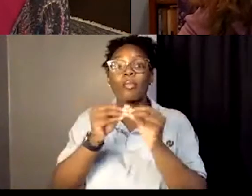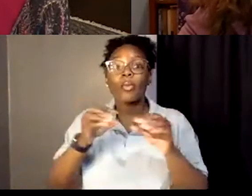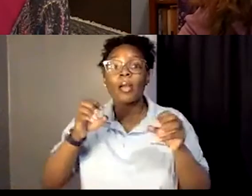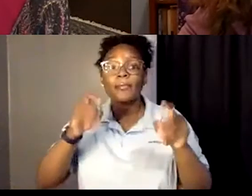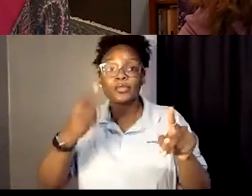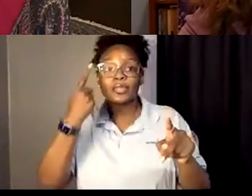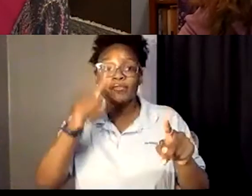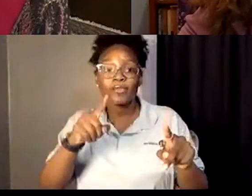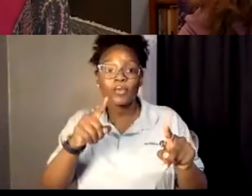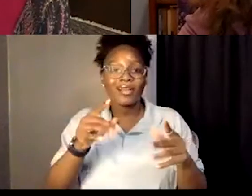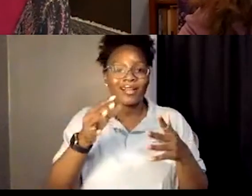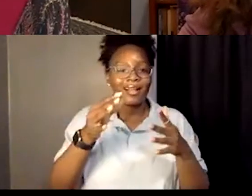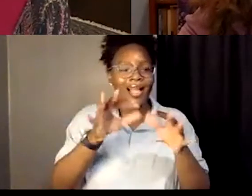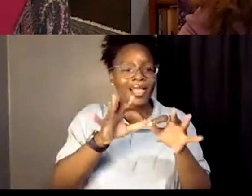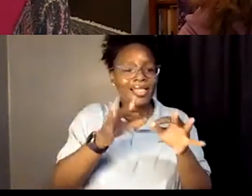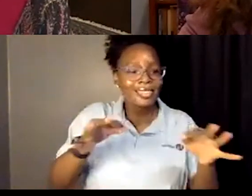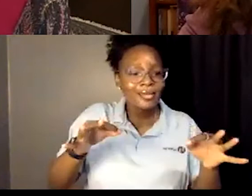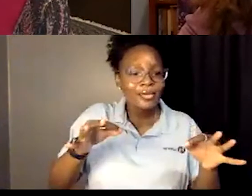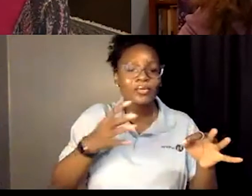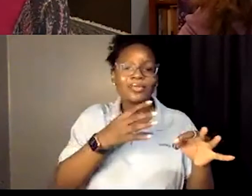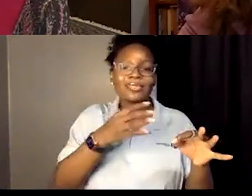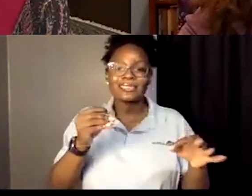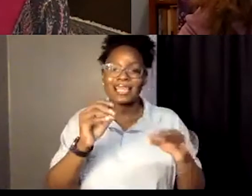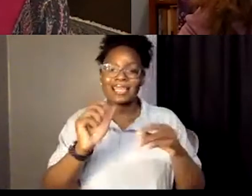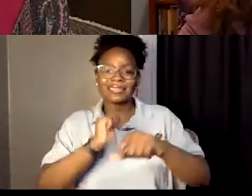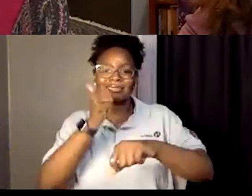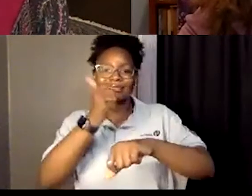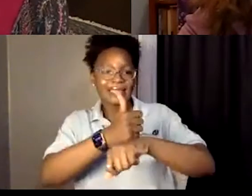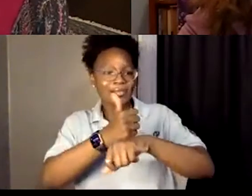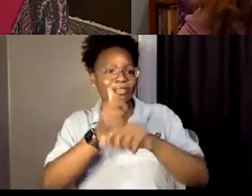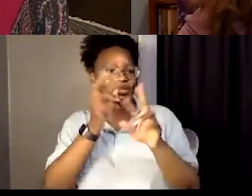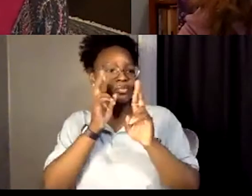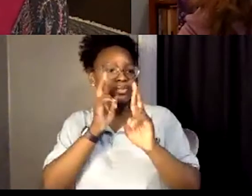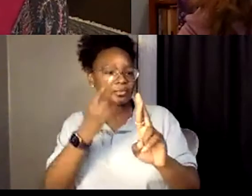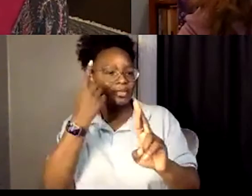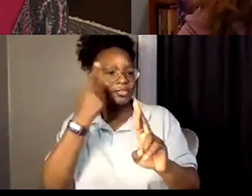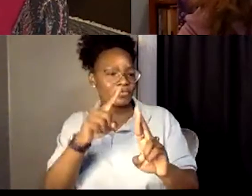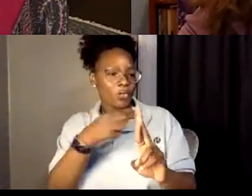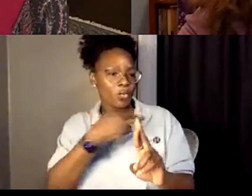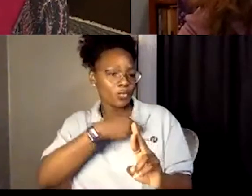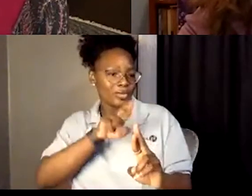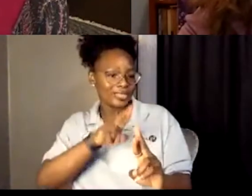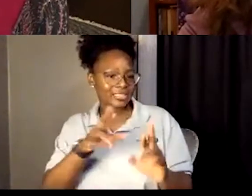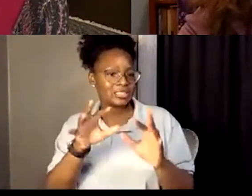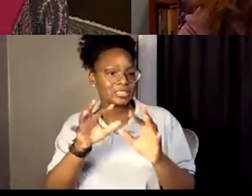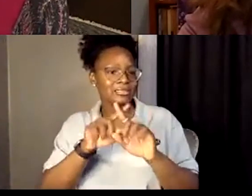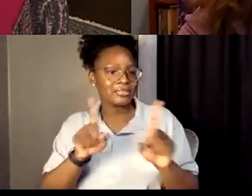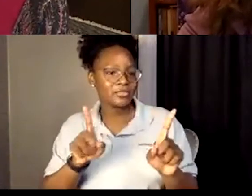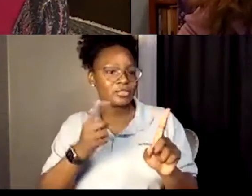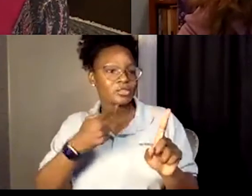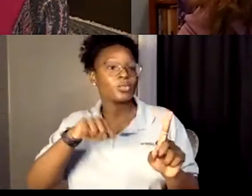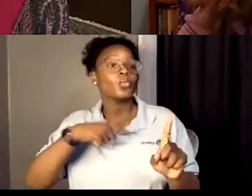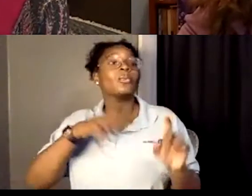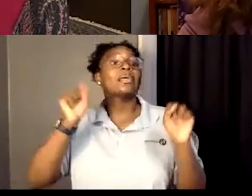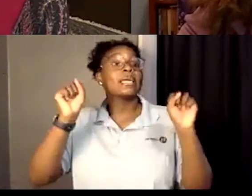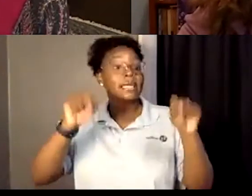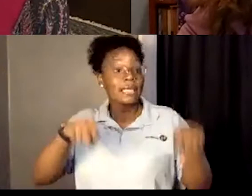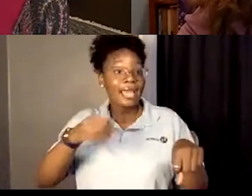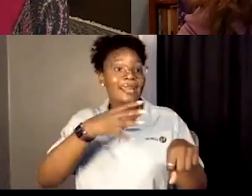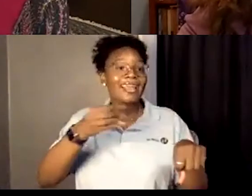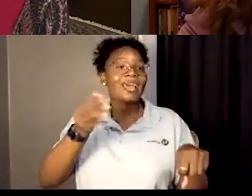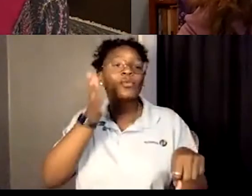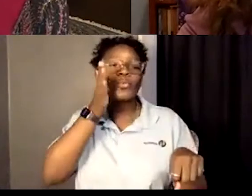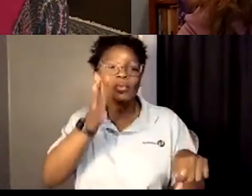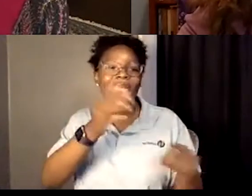direct value of building respect for religious difference, that we can actually make change and